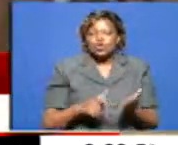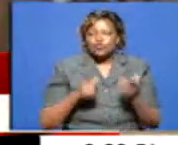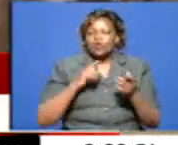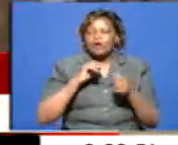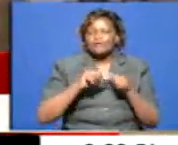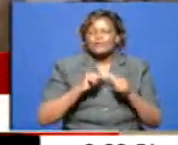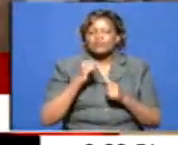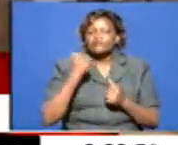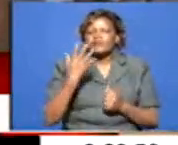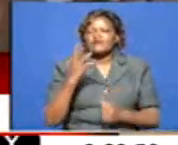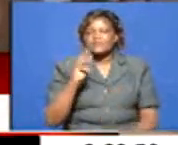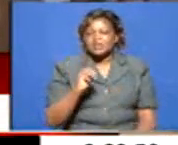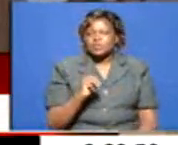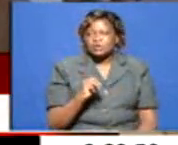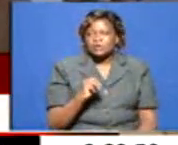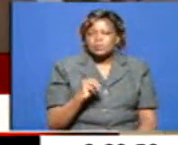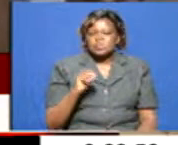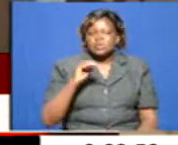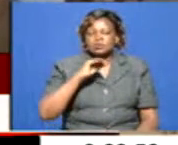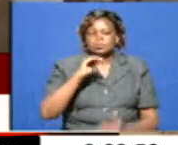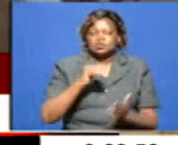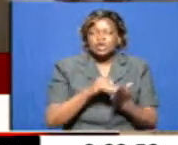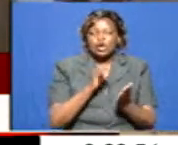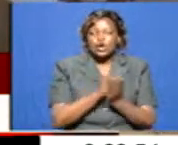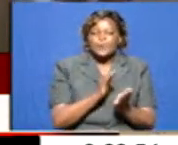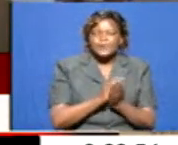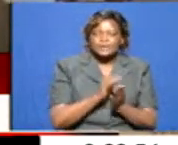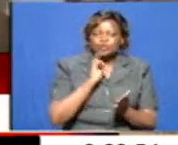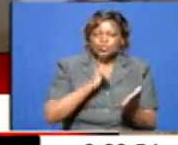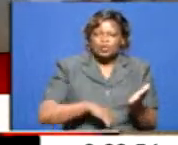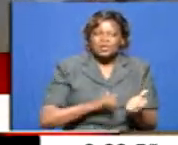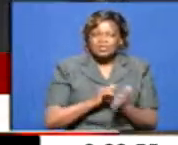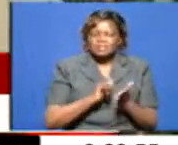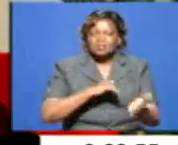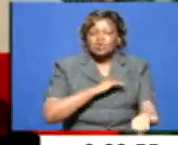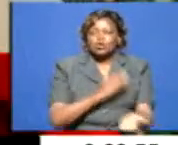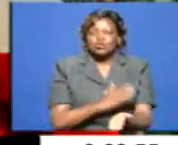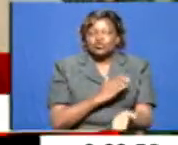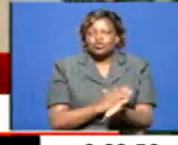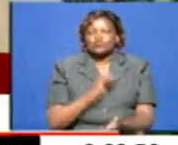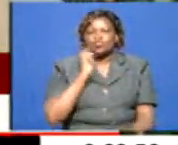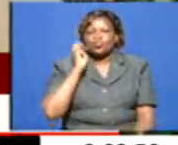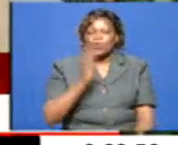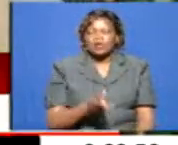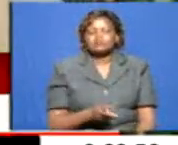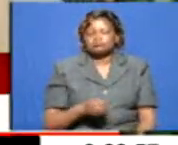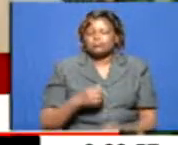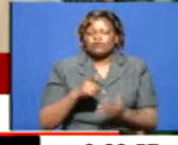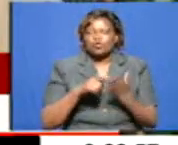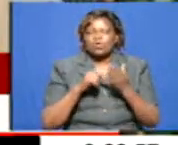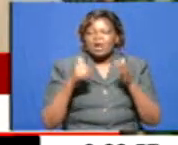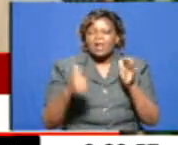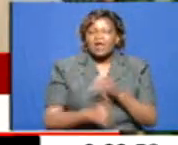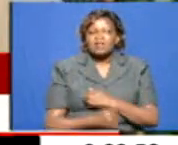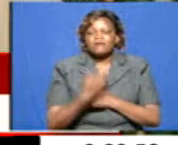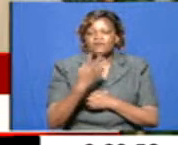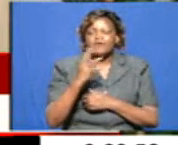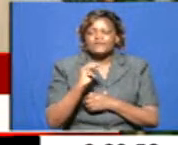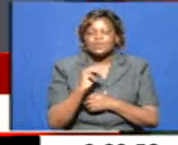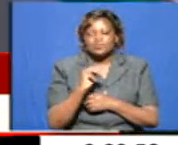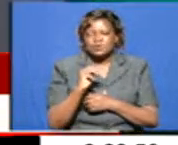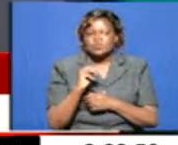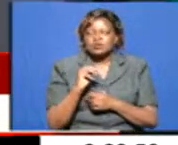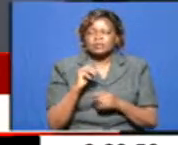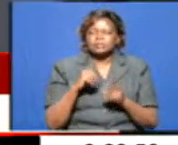million shillings. The central bank adds the relevant authorities will, for loans less than 5 million shillings, effect